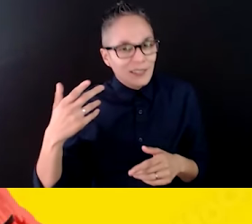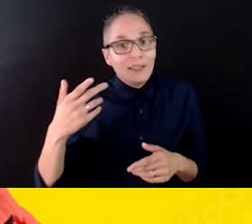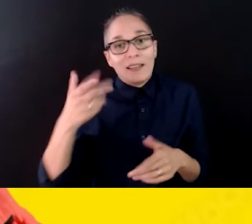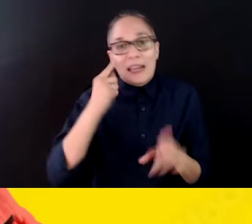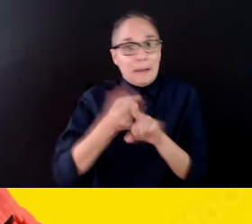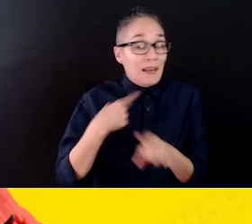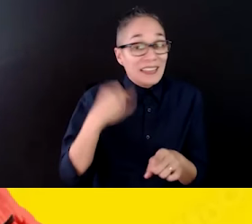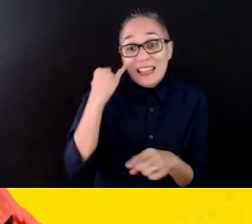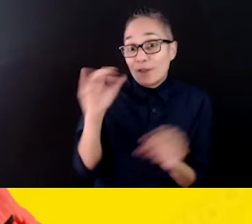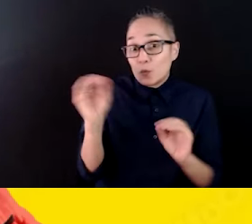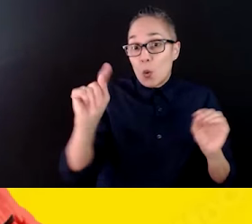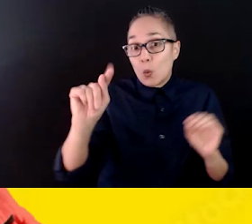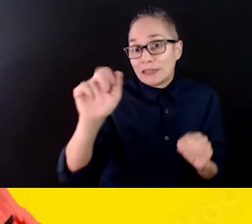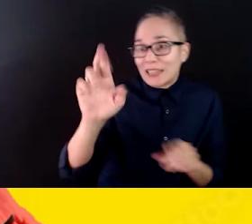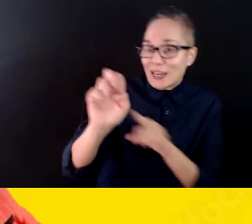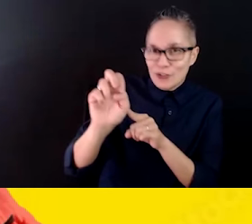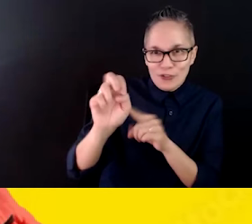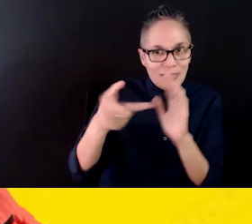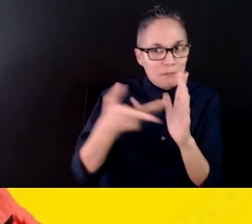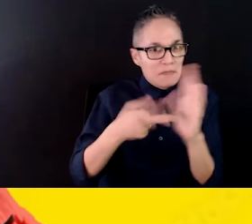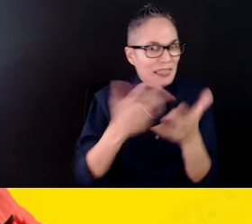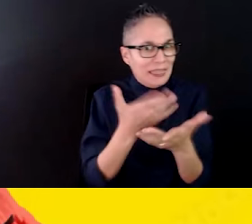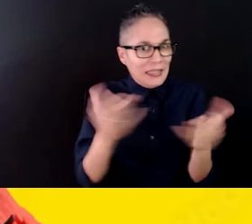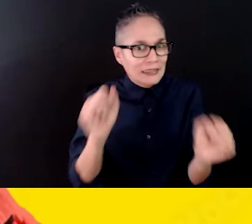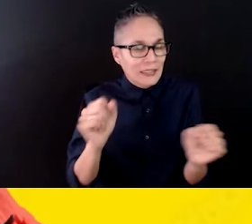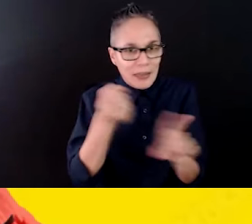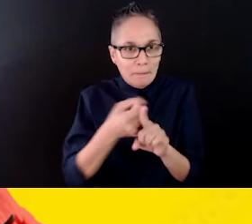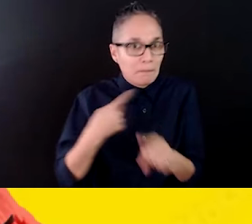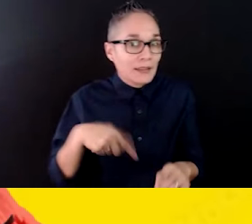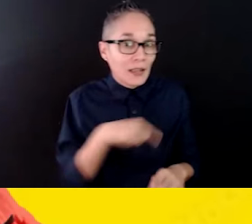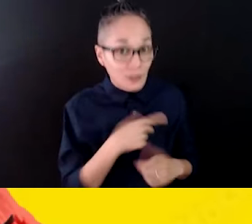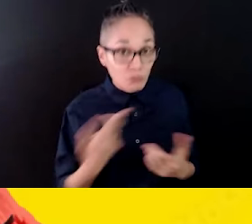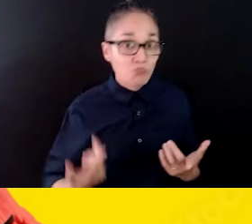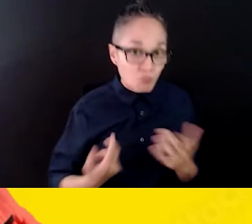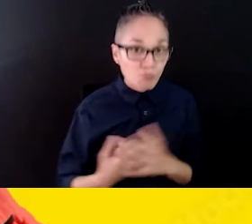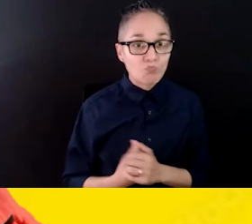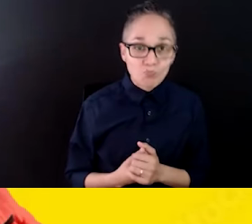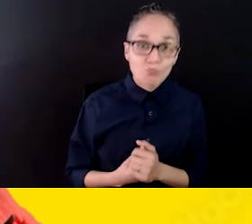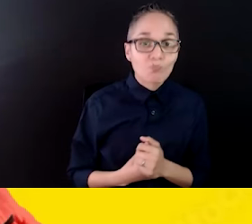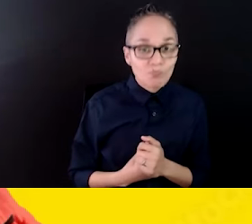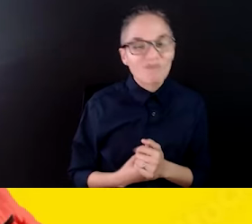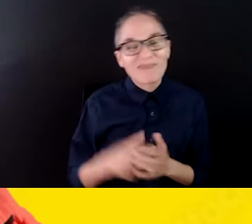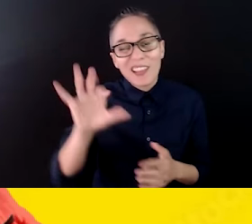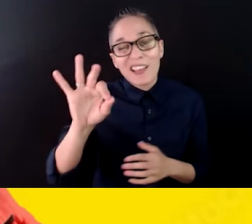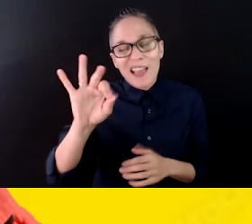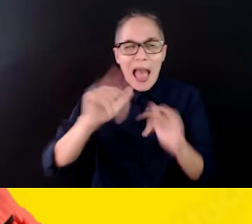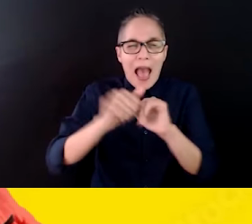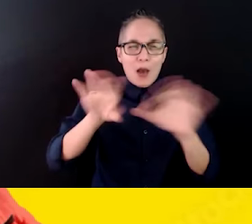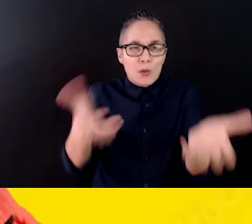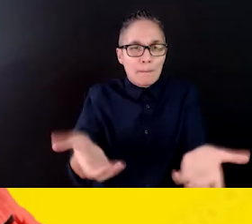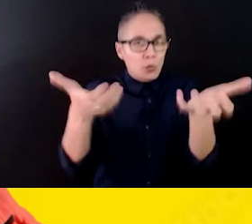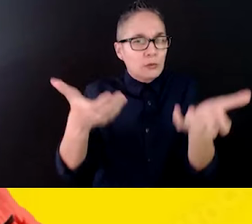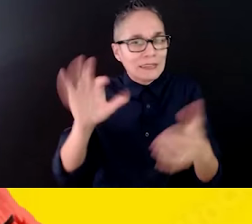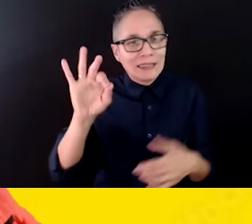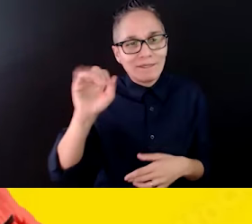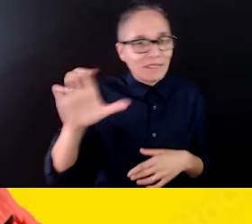not tenured, those things can be devastating to you. True. Morale. Faculty morale, yeah. How do we boost that though, Becky? I mean,